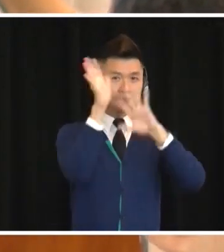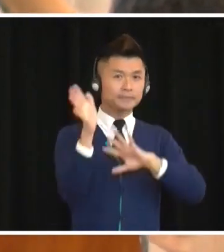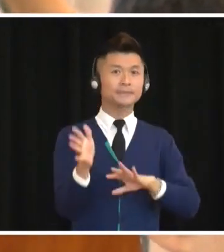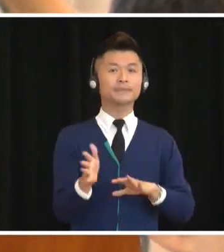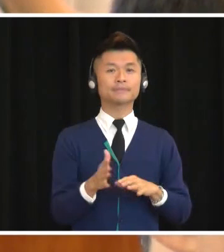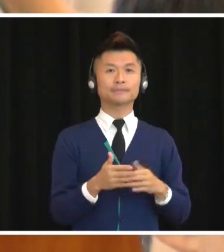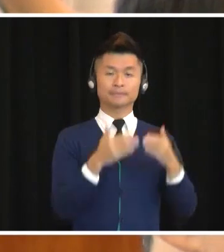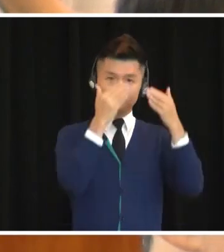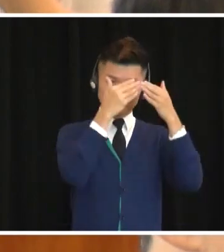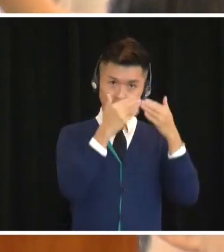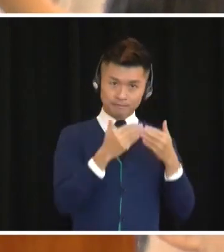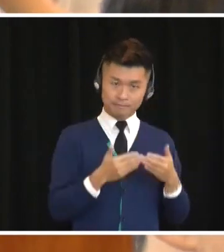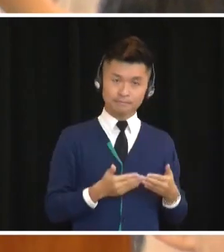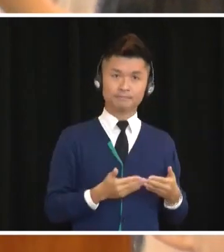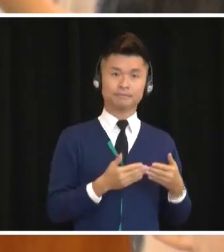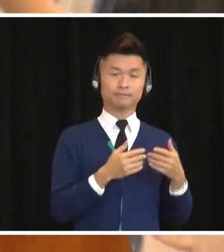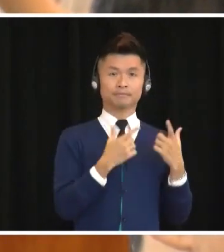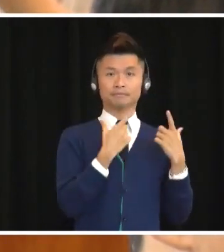in Taipei,